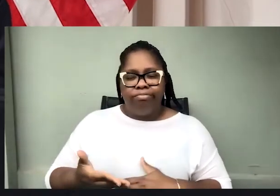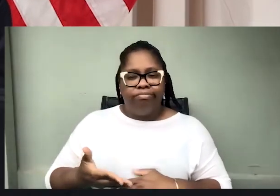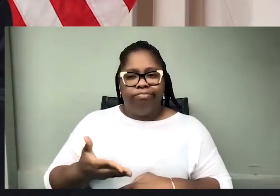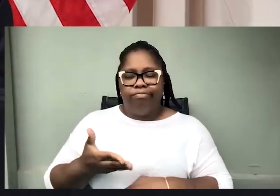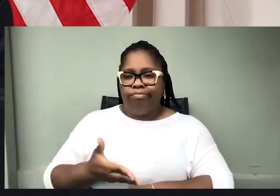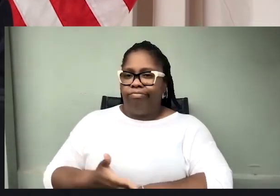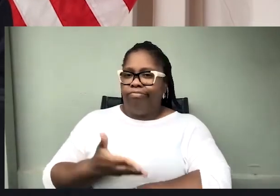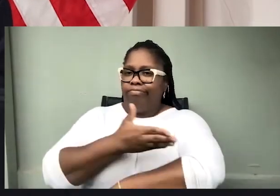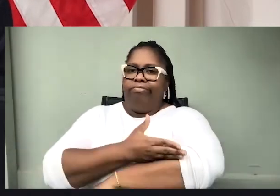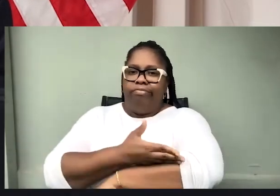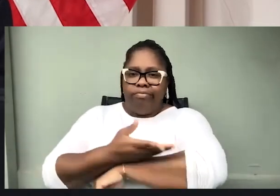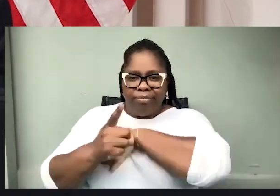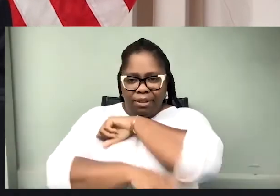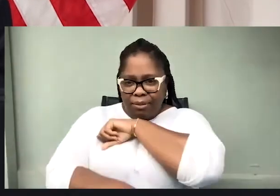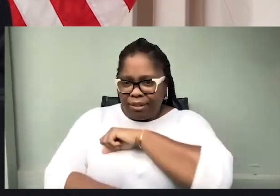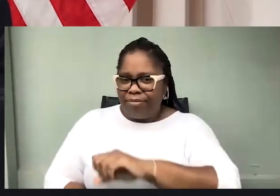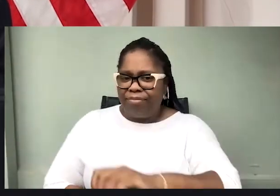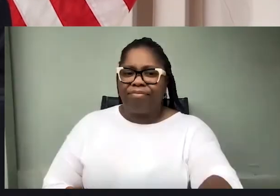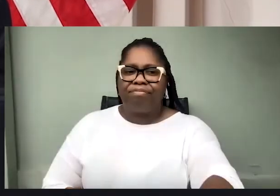increasing